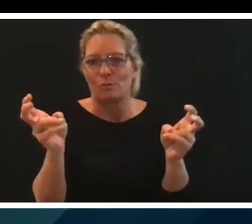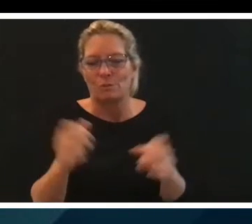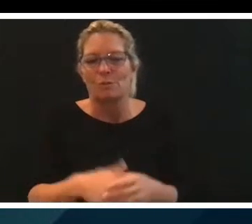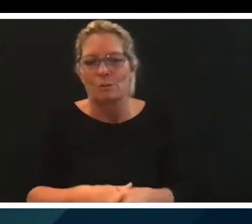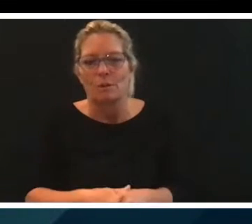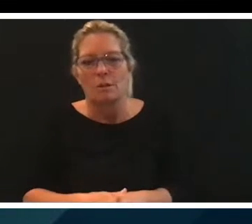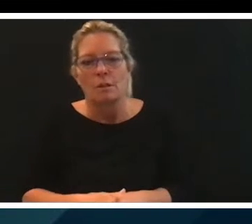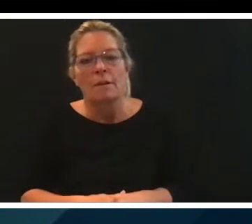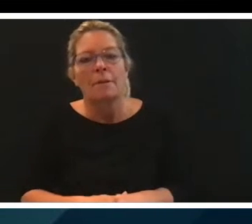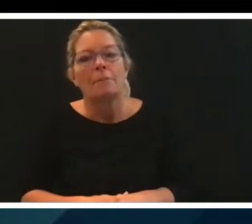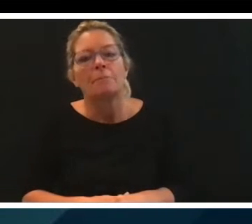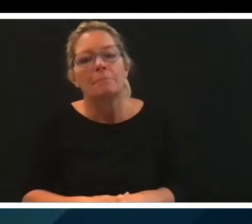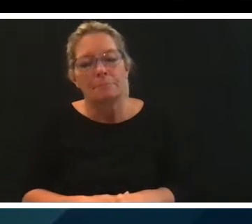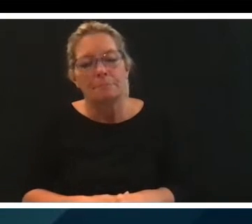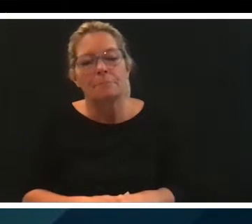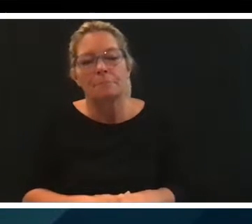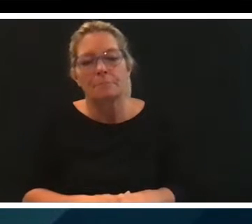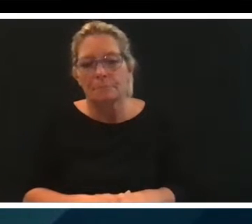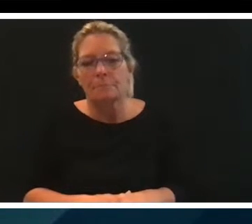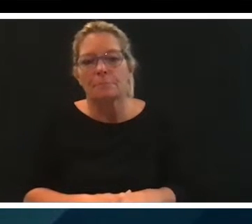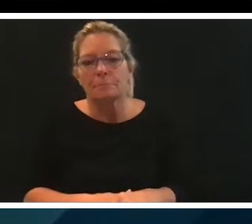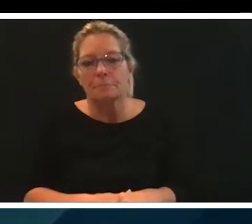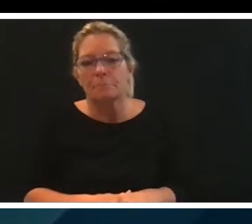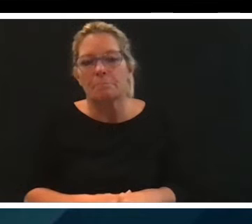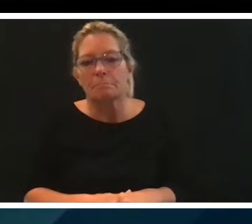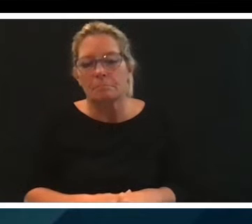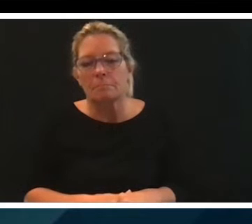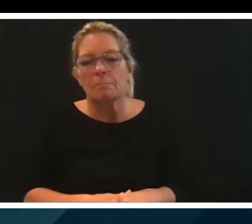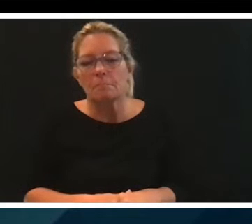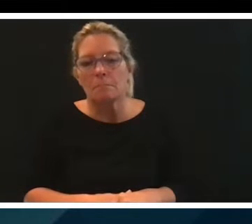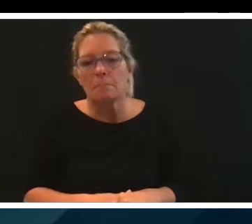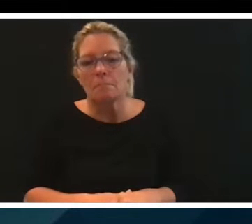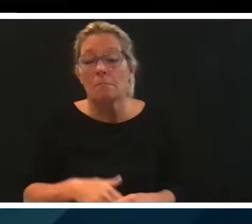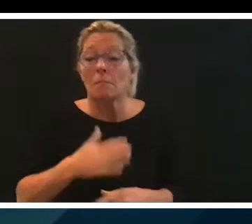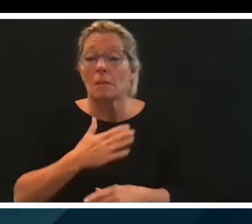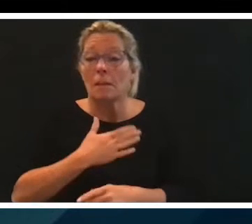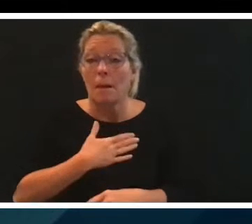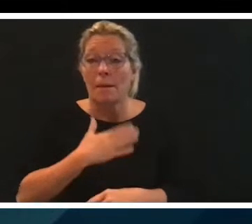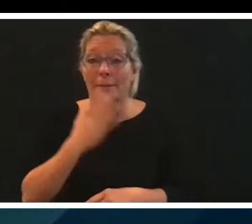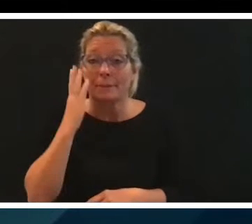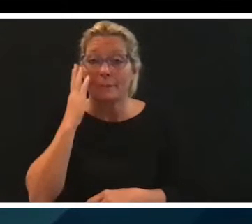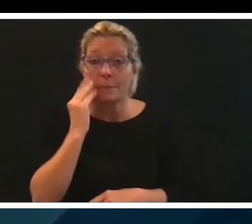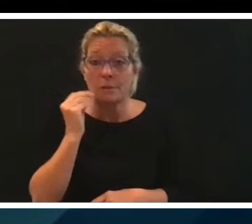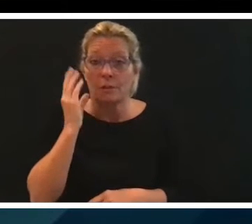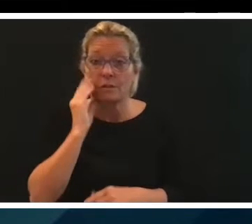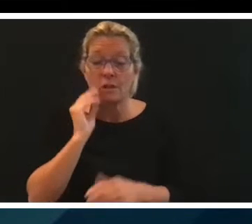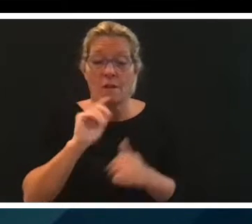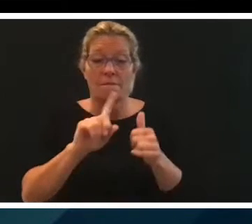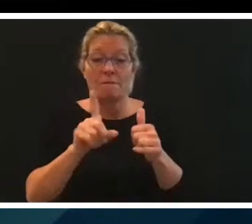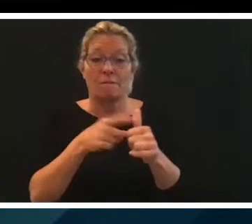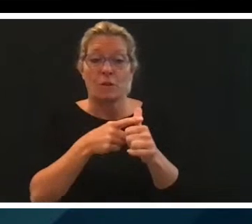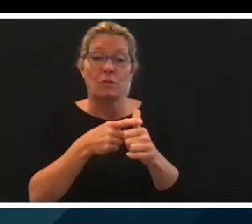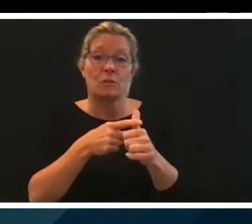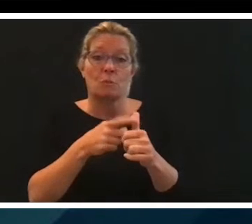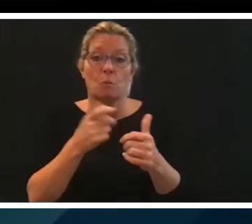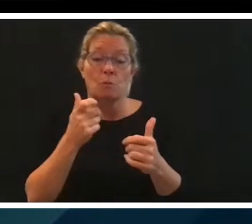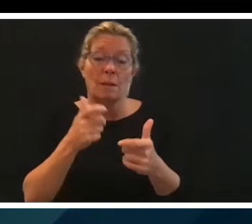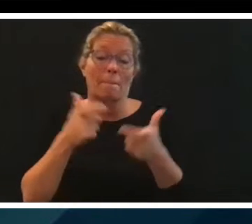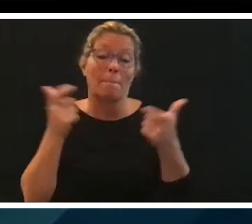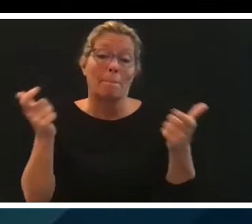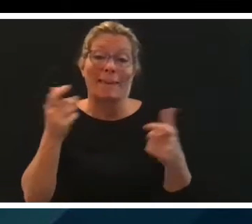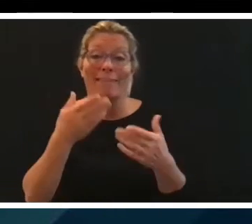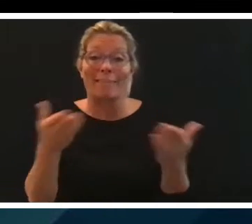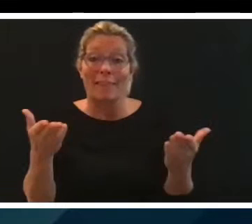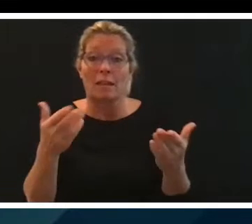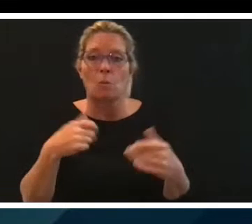made it a big thing, uh, in my experience, was sports. I was a very popular